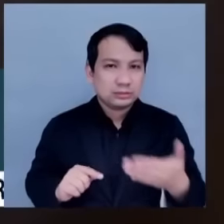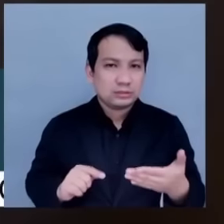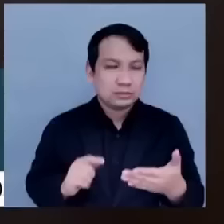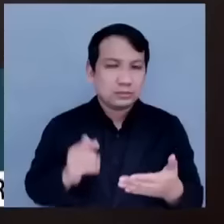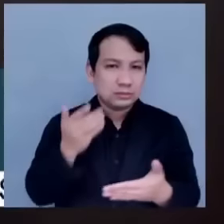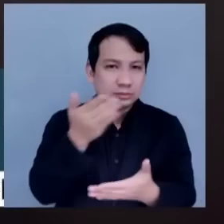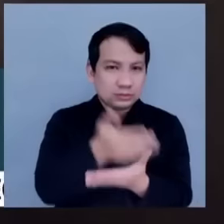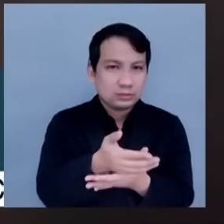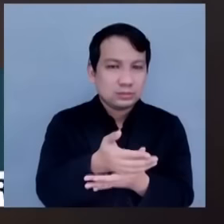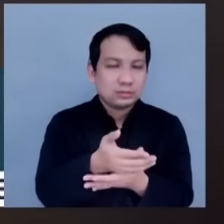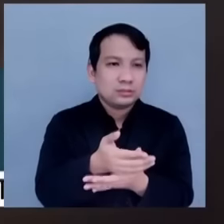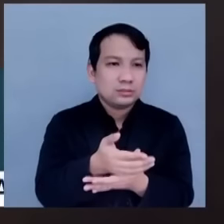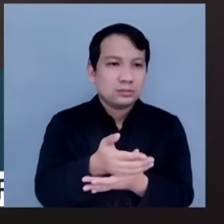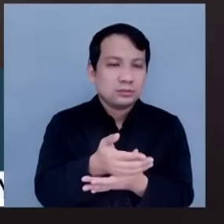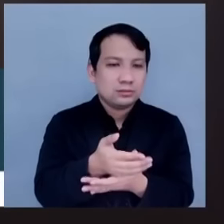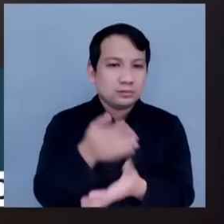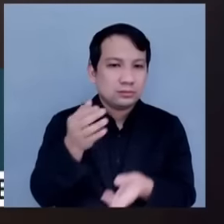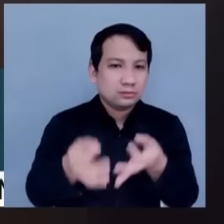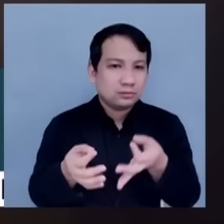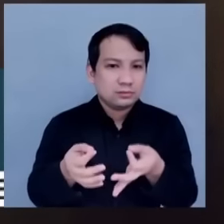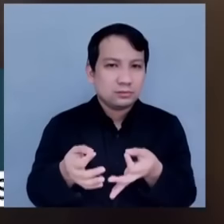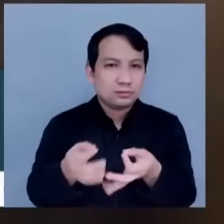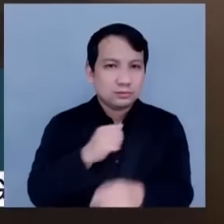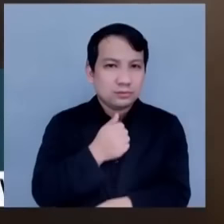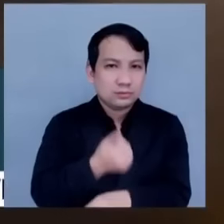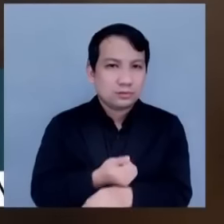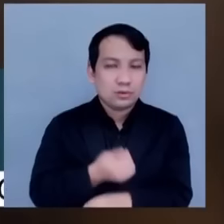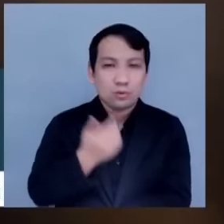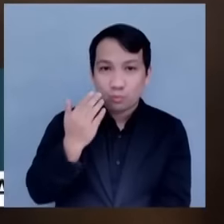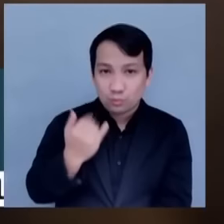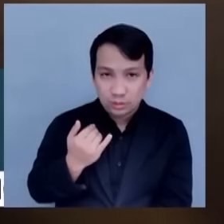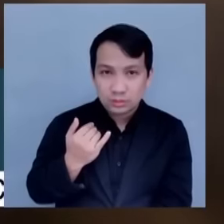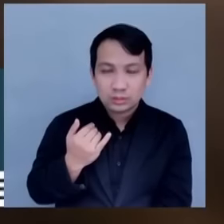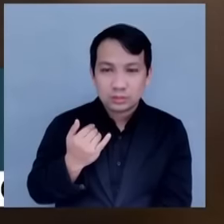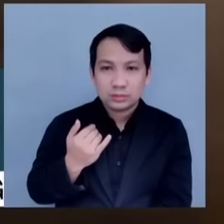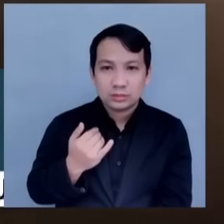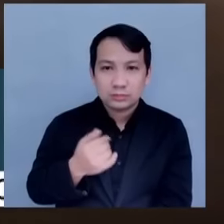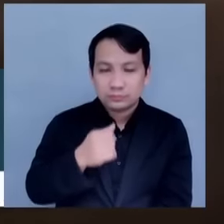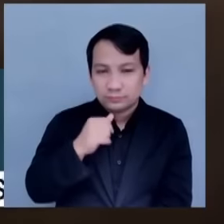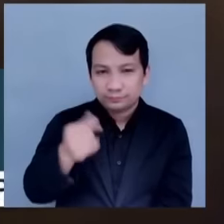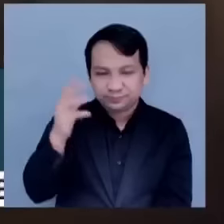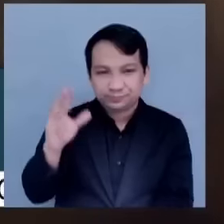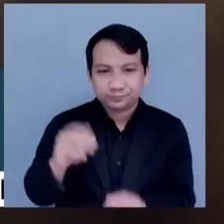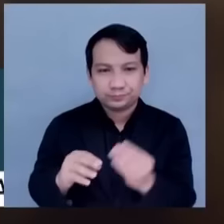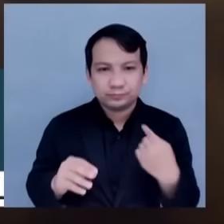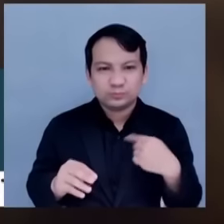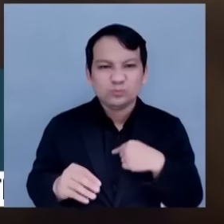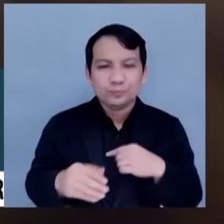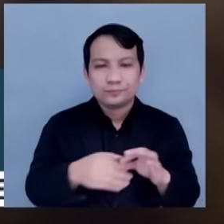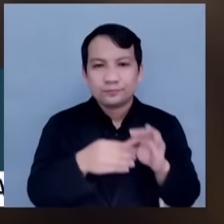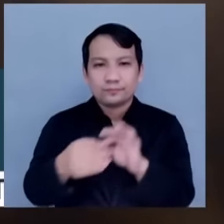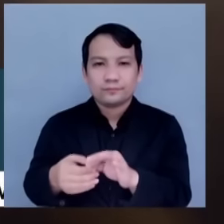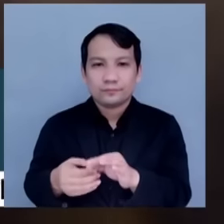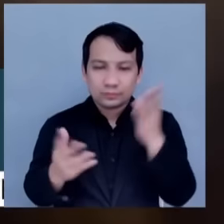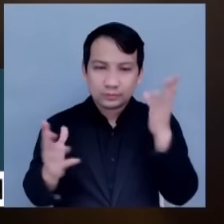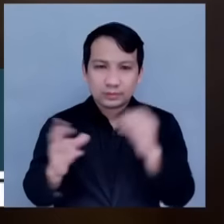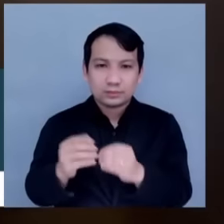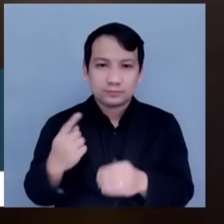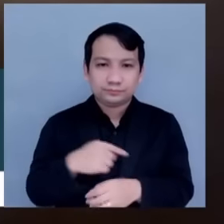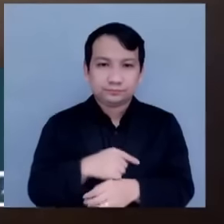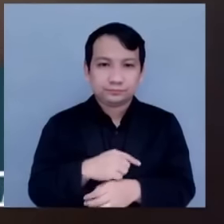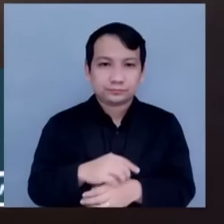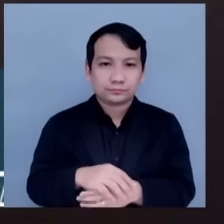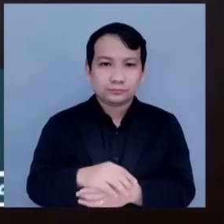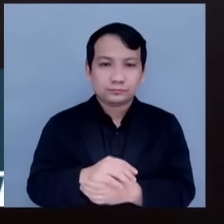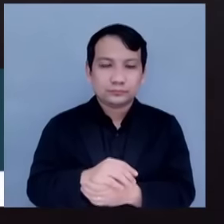the jurisdiction of the authorities. Kasi nga, she did not know sino ang involved. She did not know